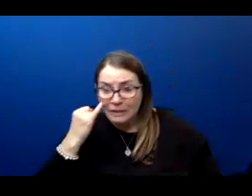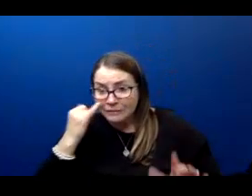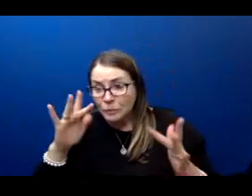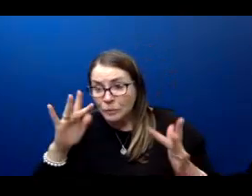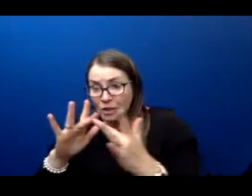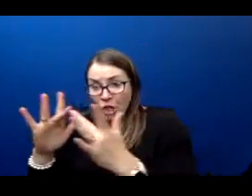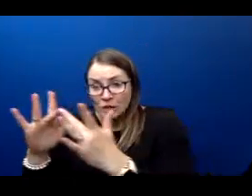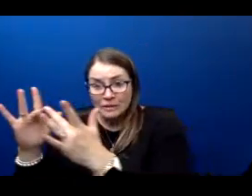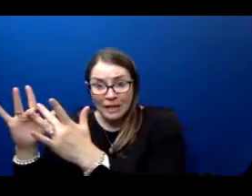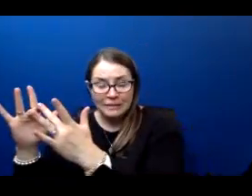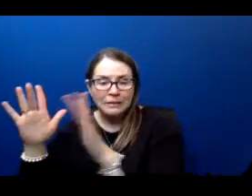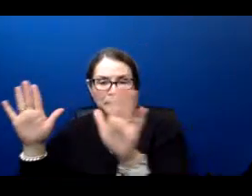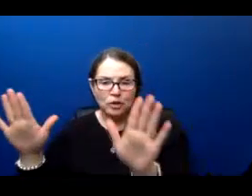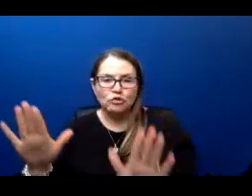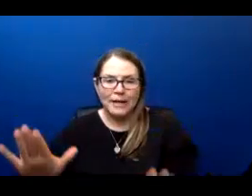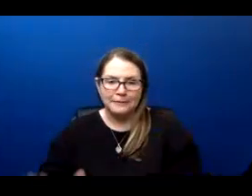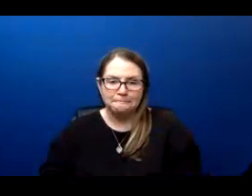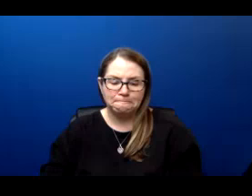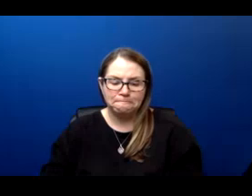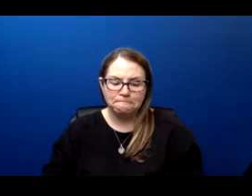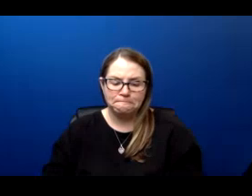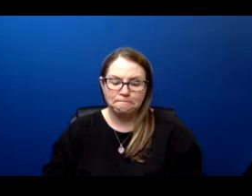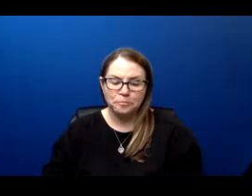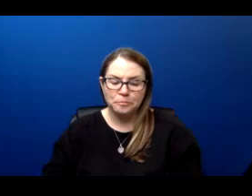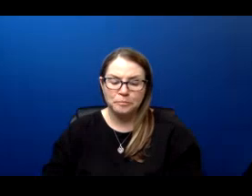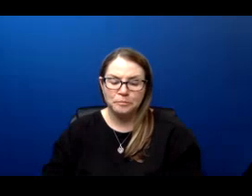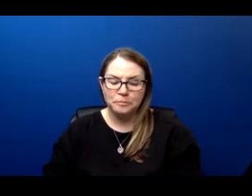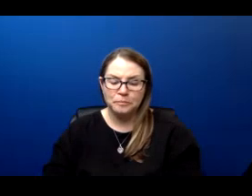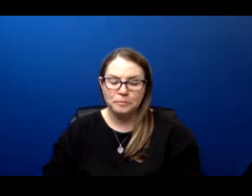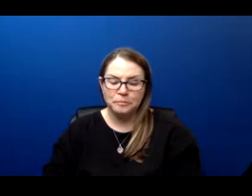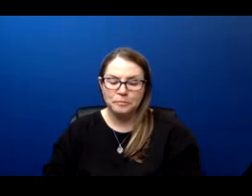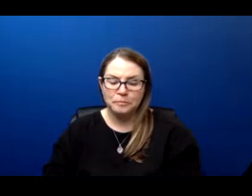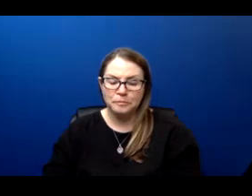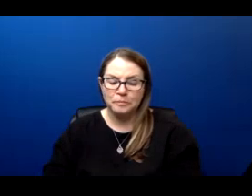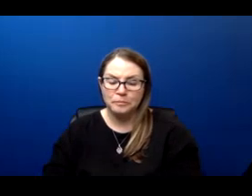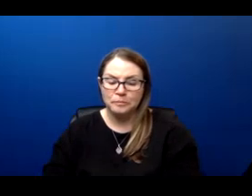type of questions would be very much appreciated.